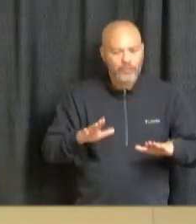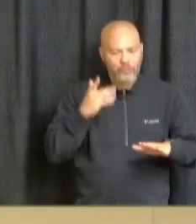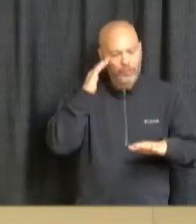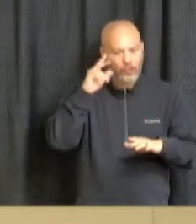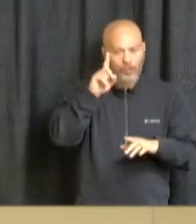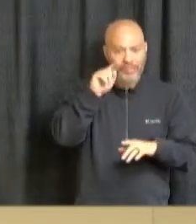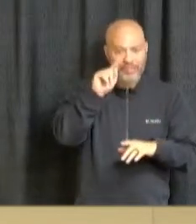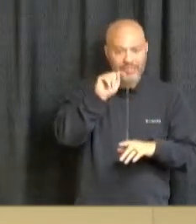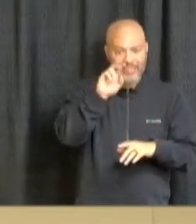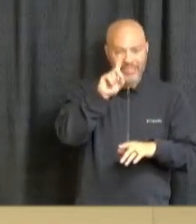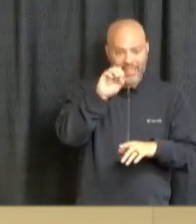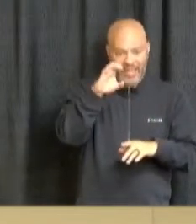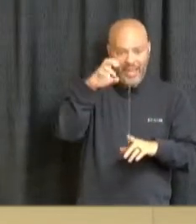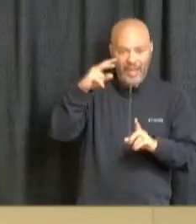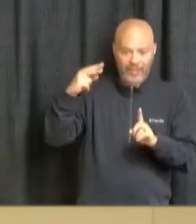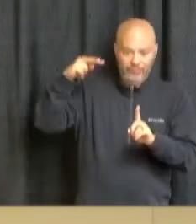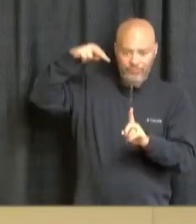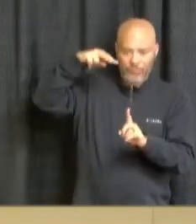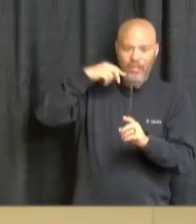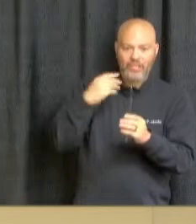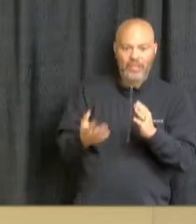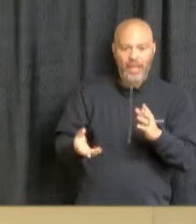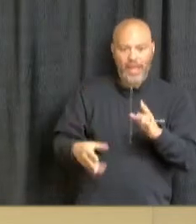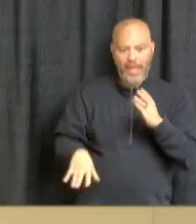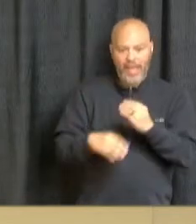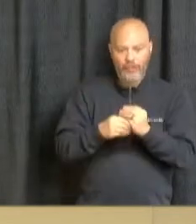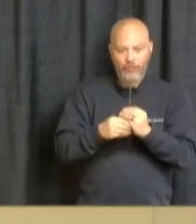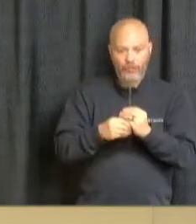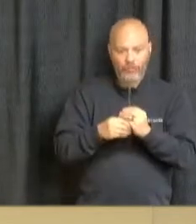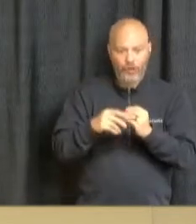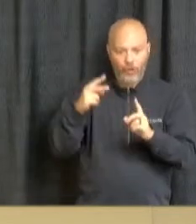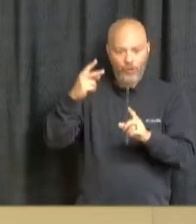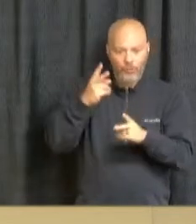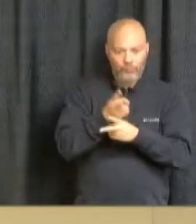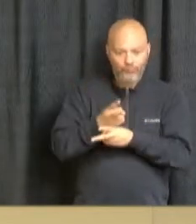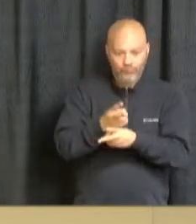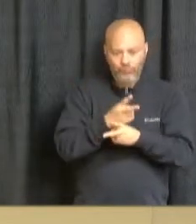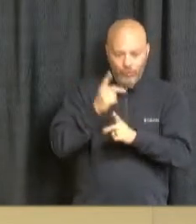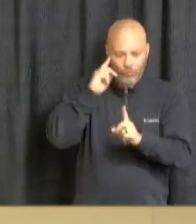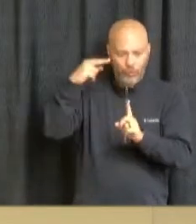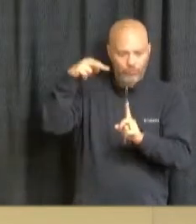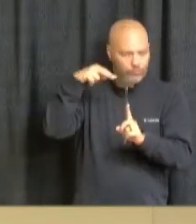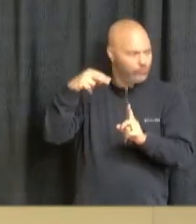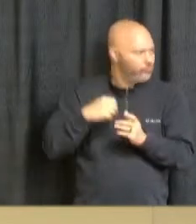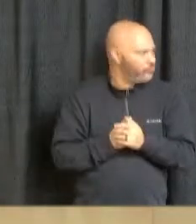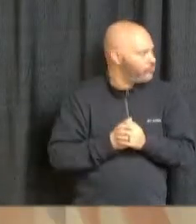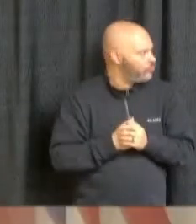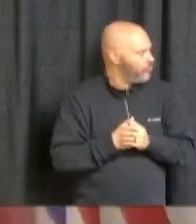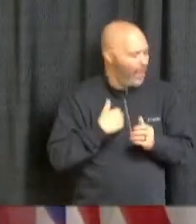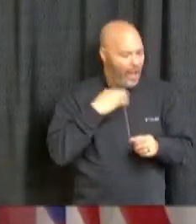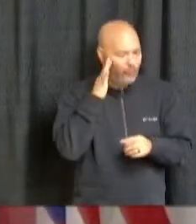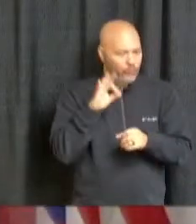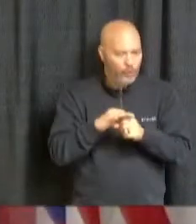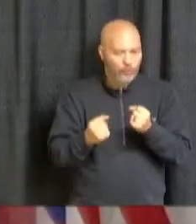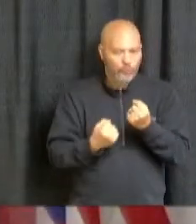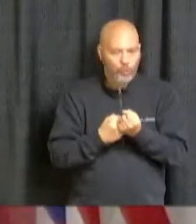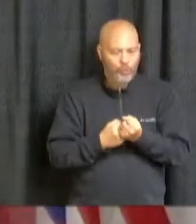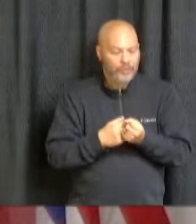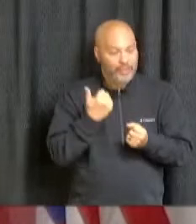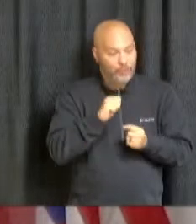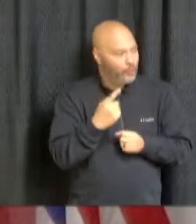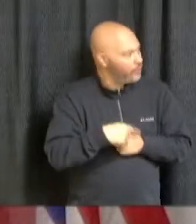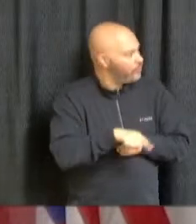involved in this gives that extra layer of oversight. So I will be voting for this. Thank you. Anyone